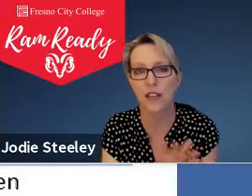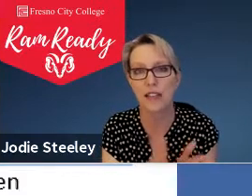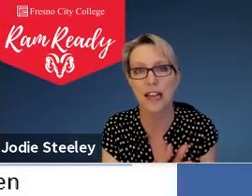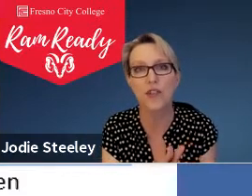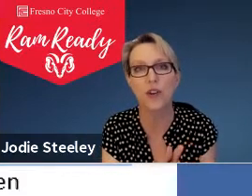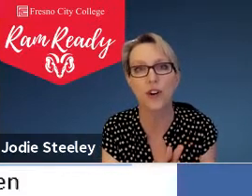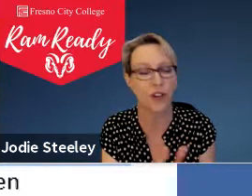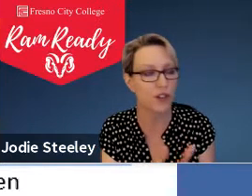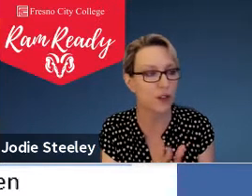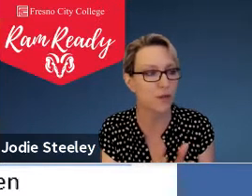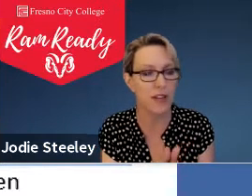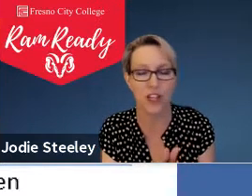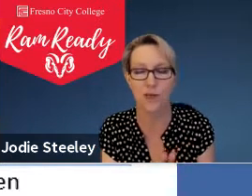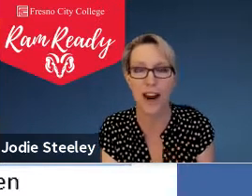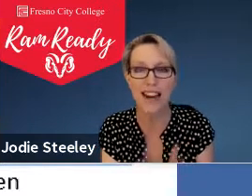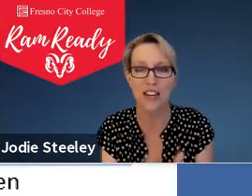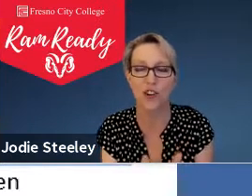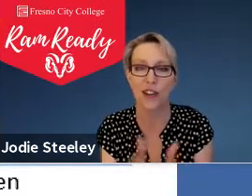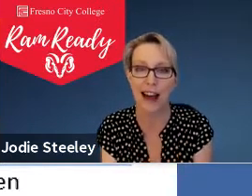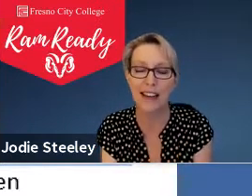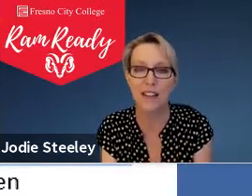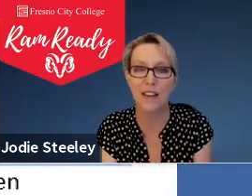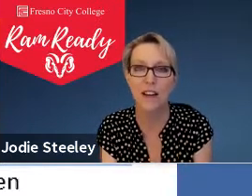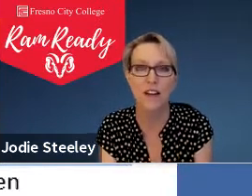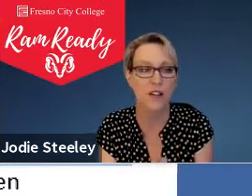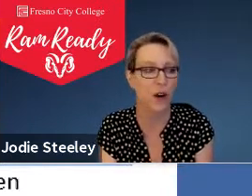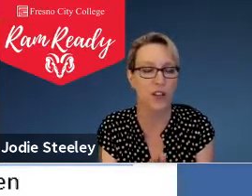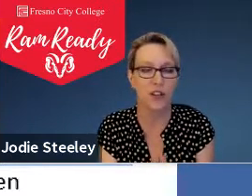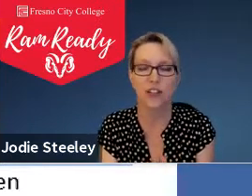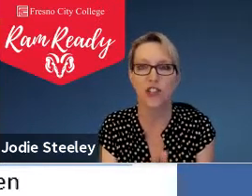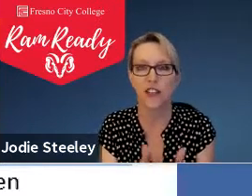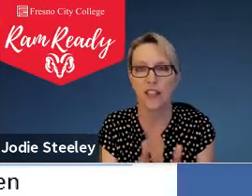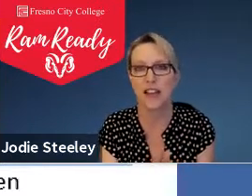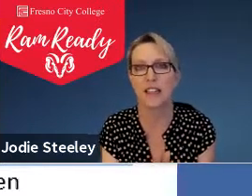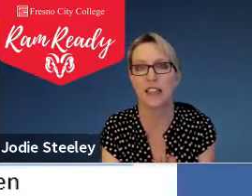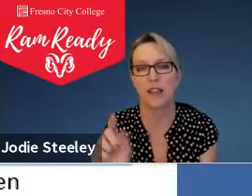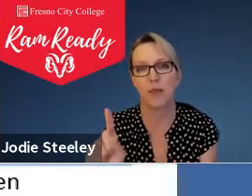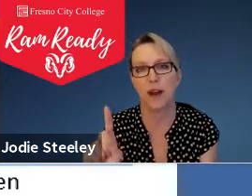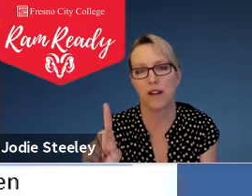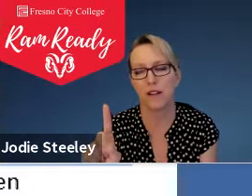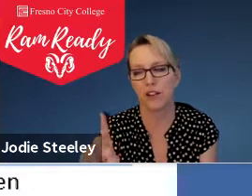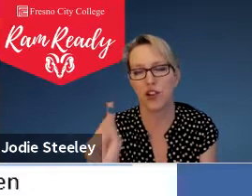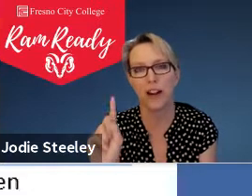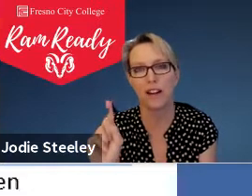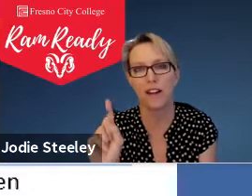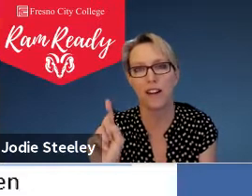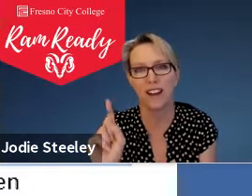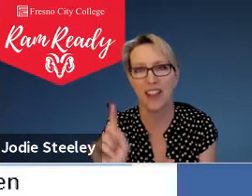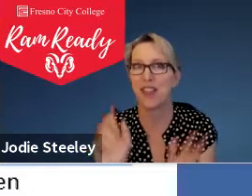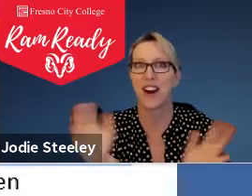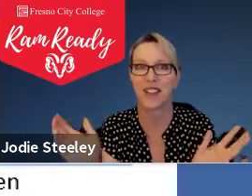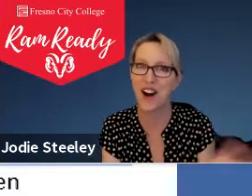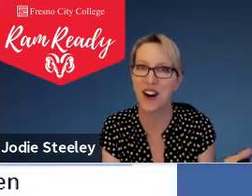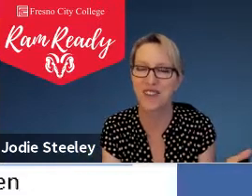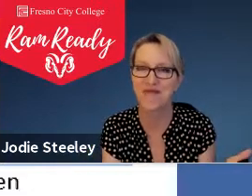that you can schedule your Zoom sessions right in your class to where a student just has to click the button to join,